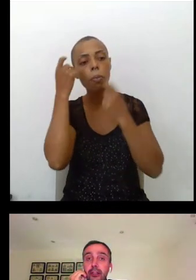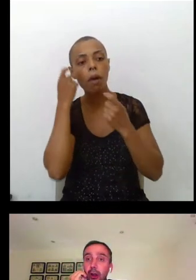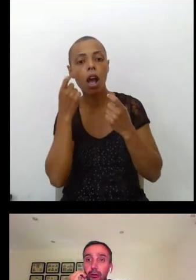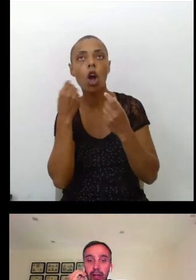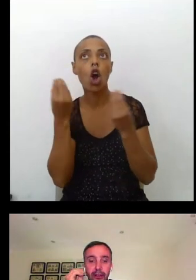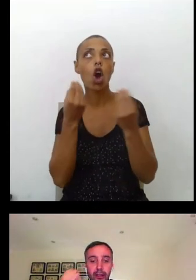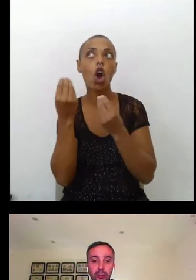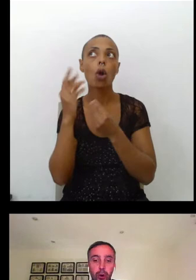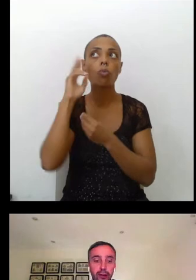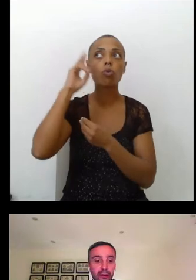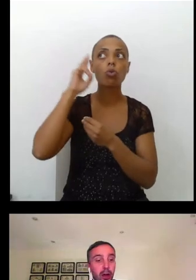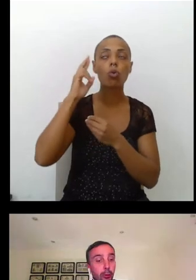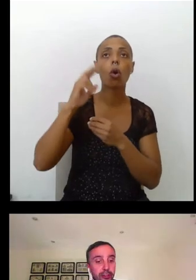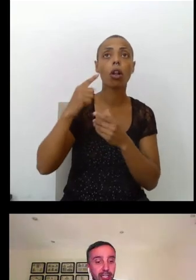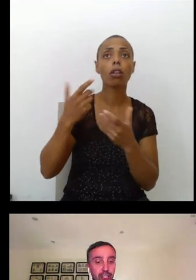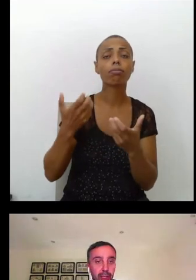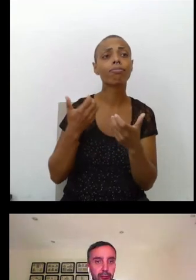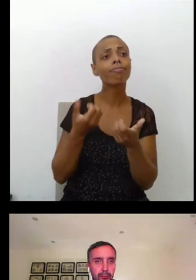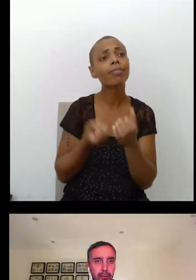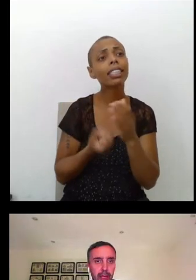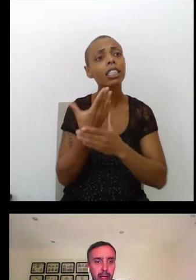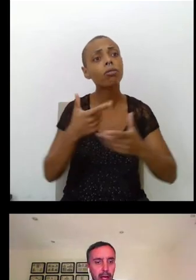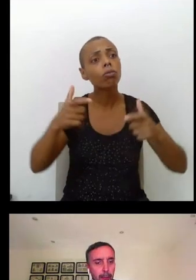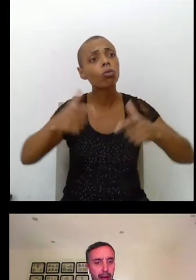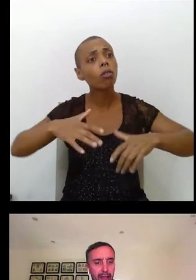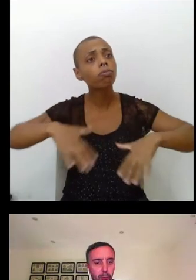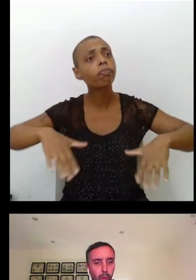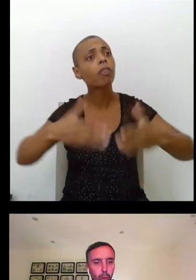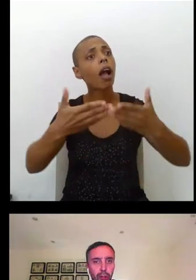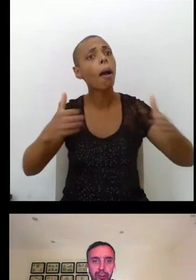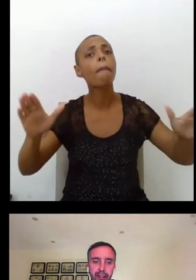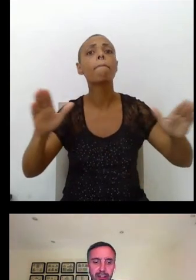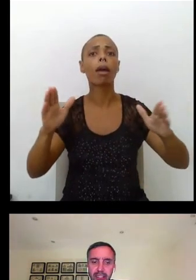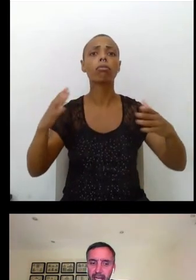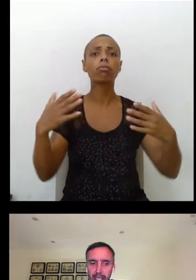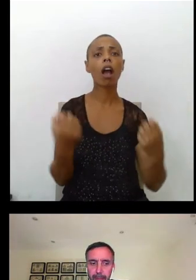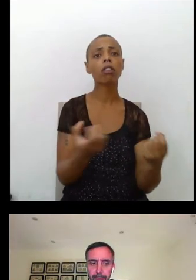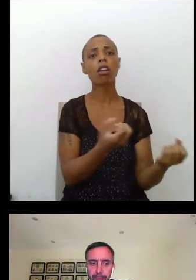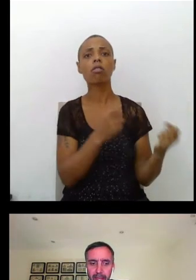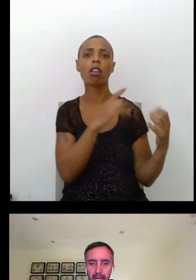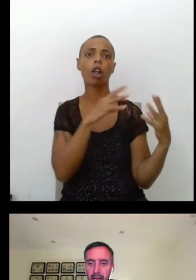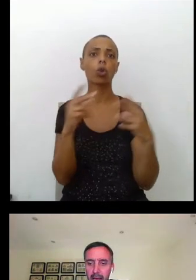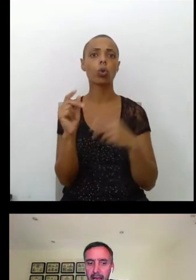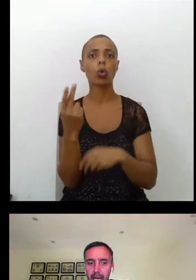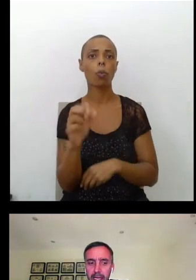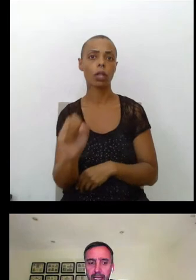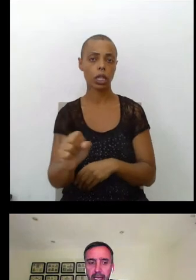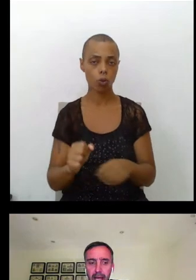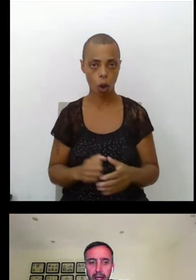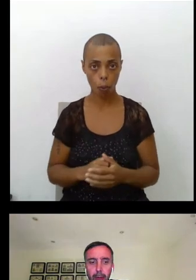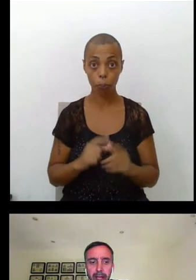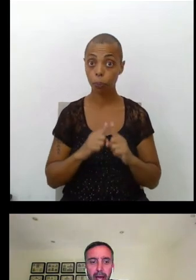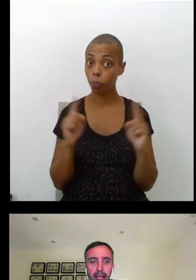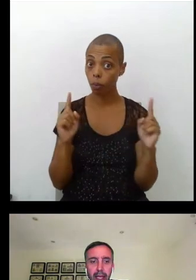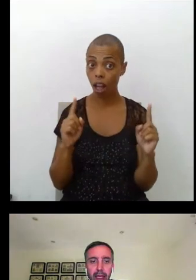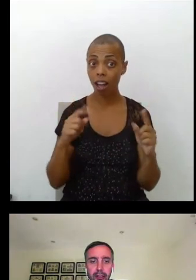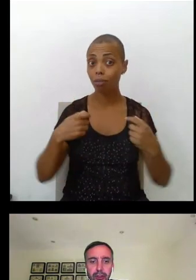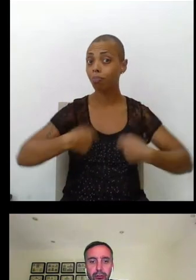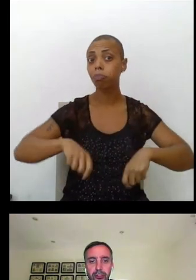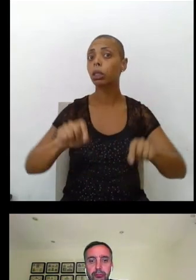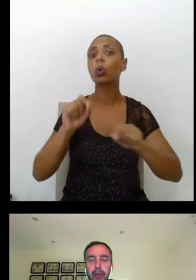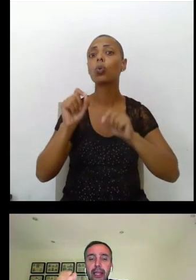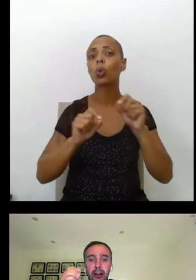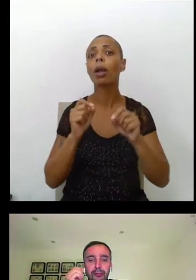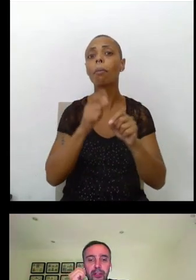that is open and tolerant towards homosexual but what does it take in the accompanying